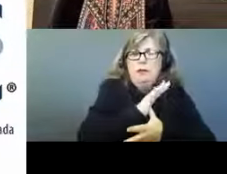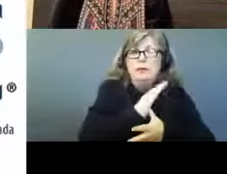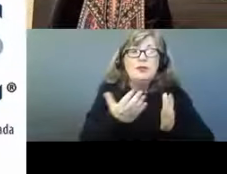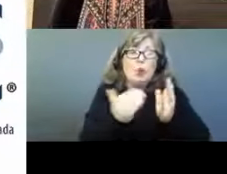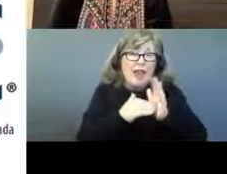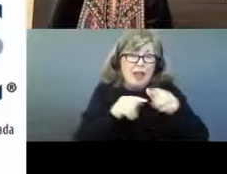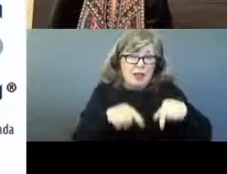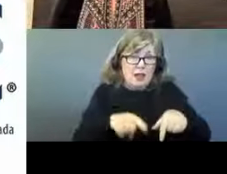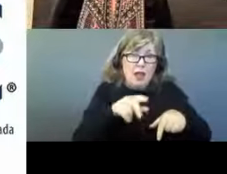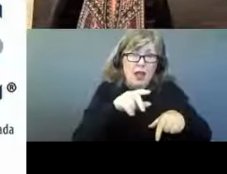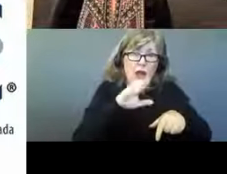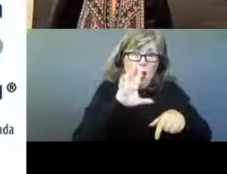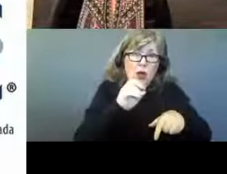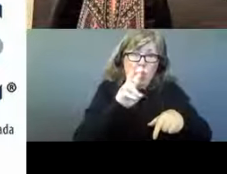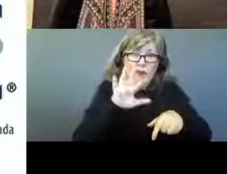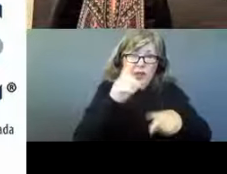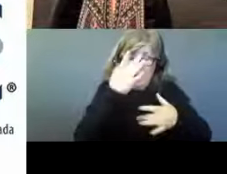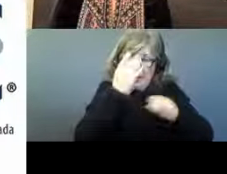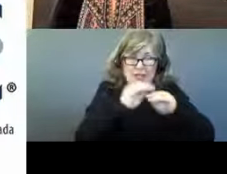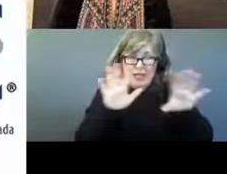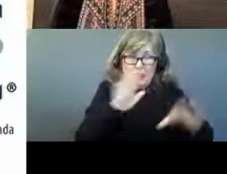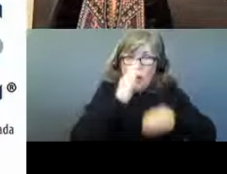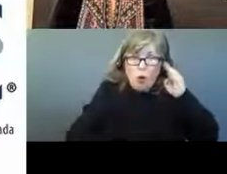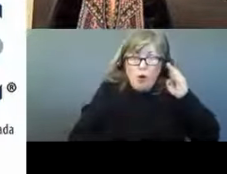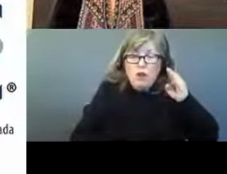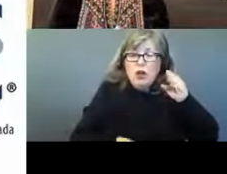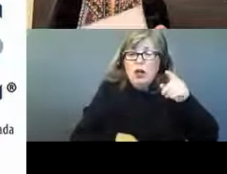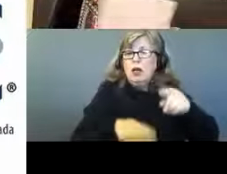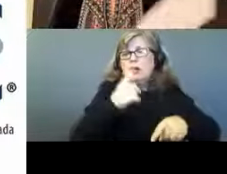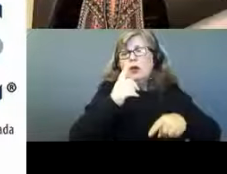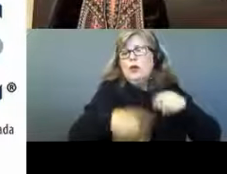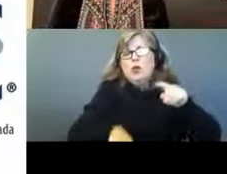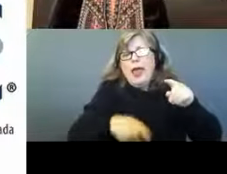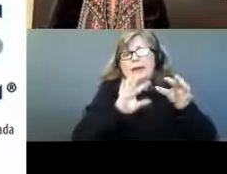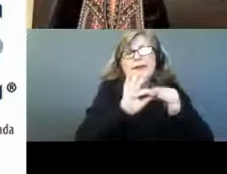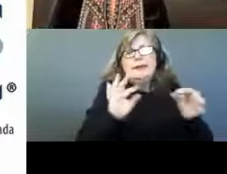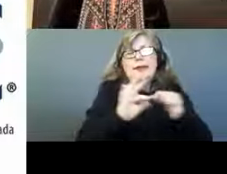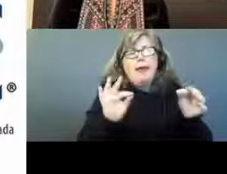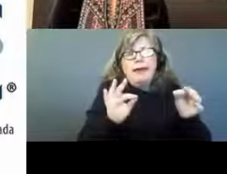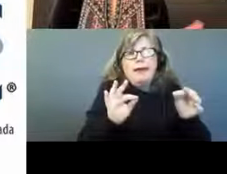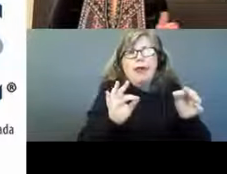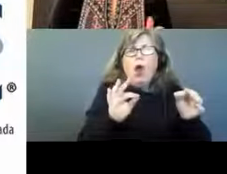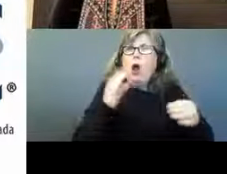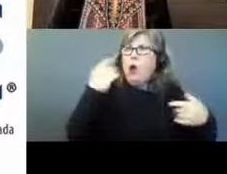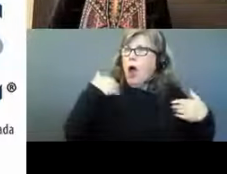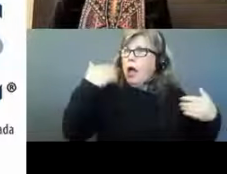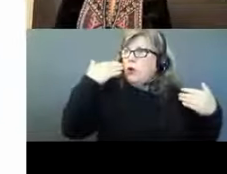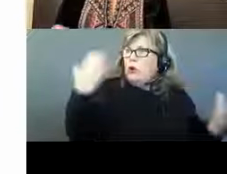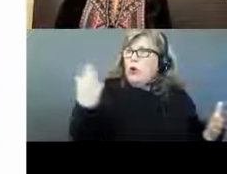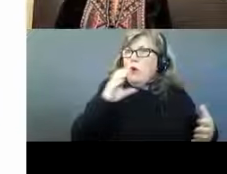over, no one in Canada can say they didn't know about the situation in long-term care. Next